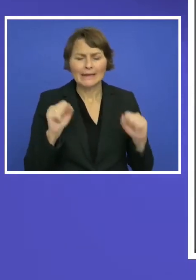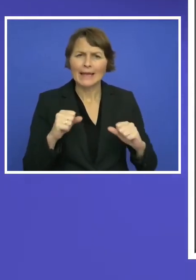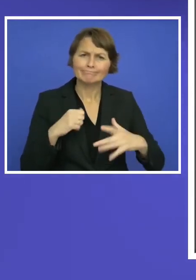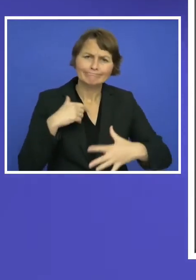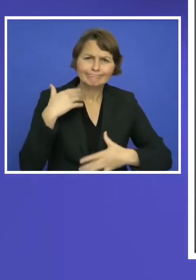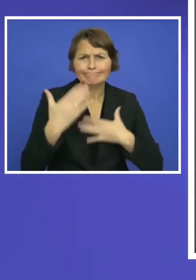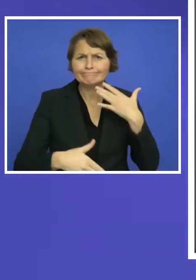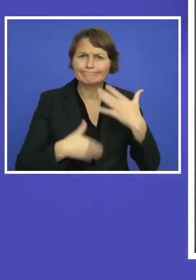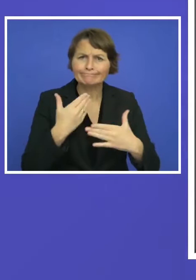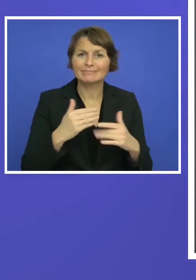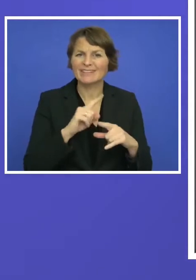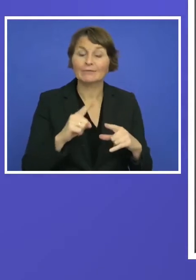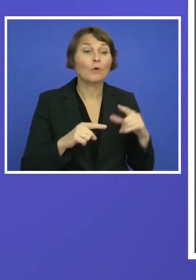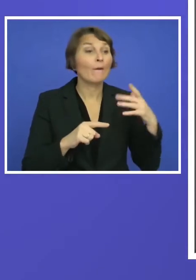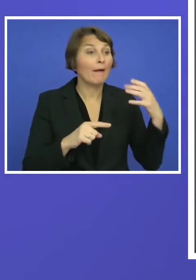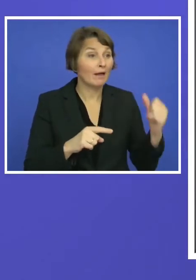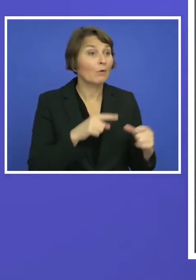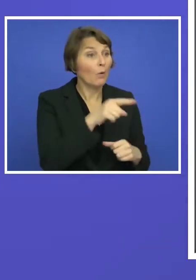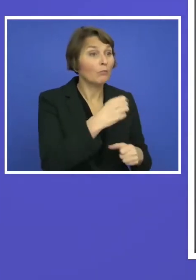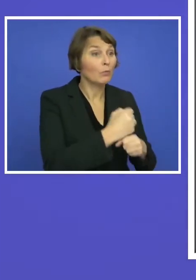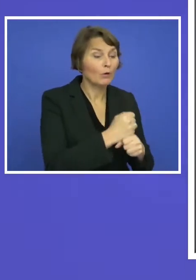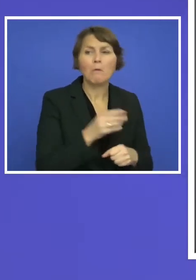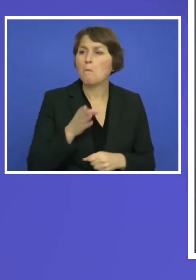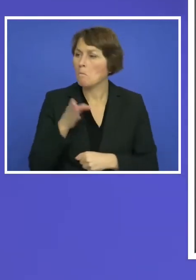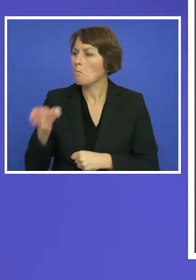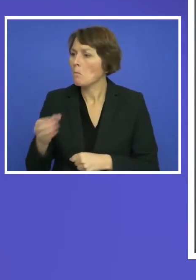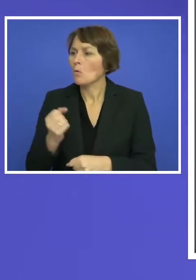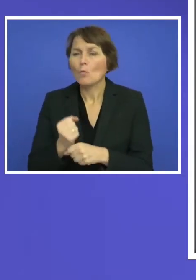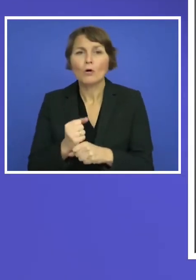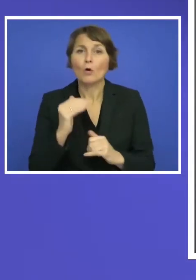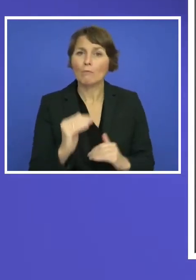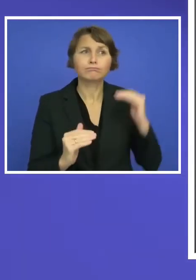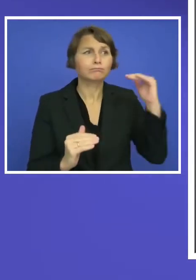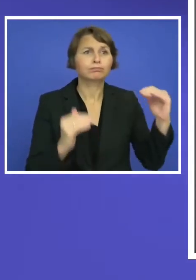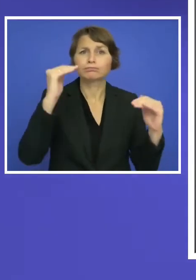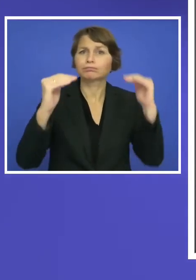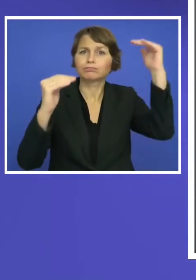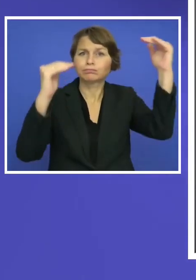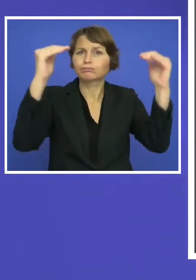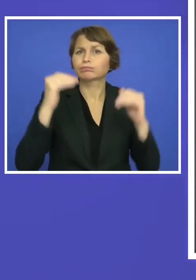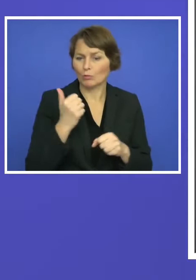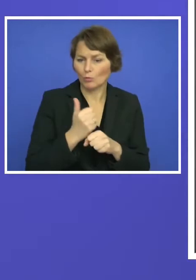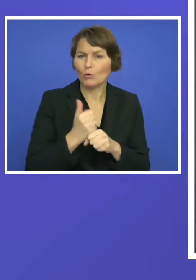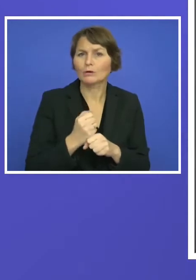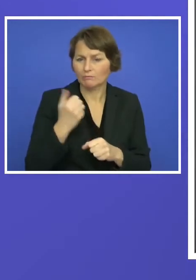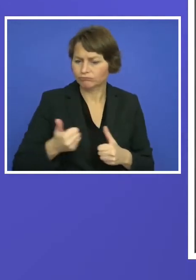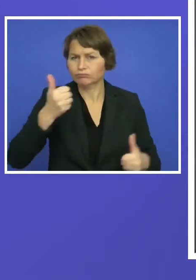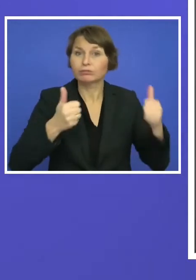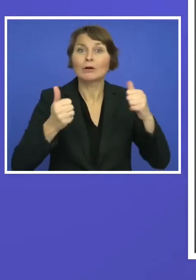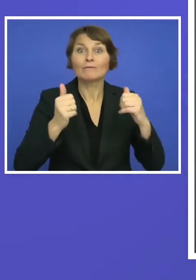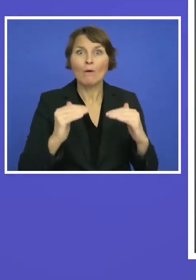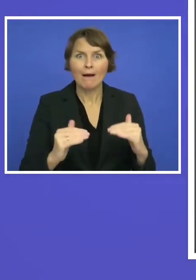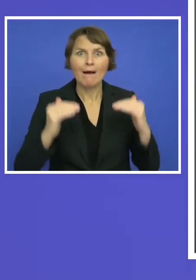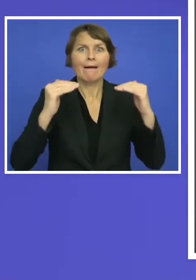positions, to be really able to go up to the most highest positions.